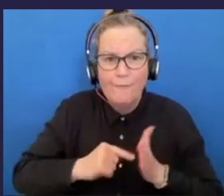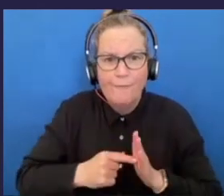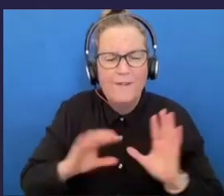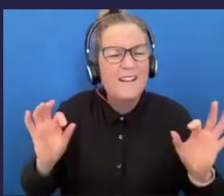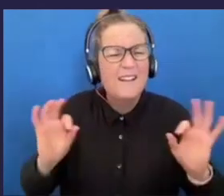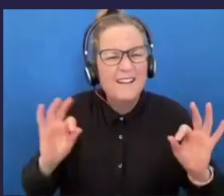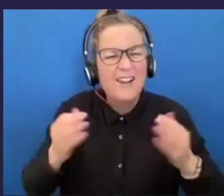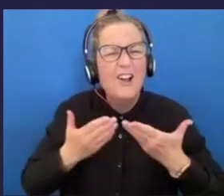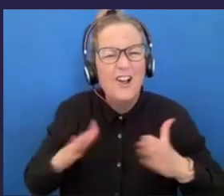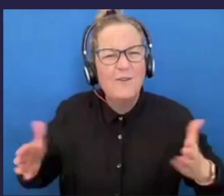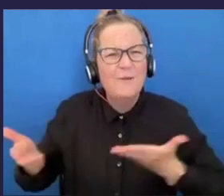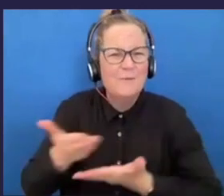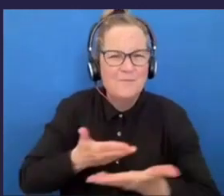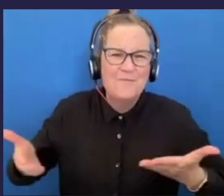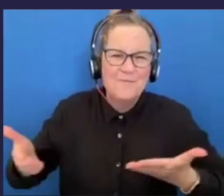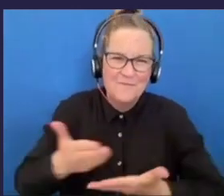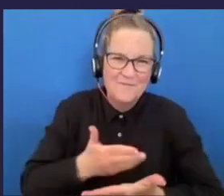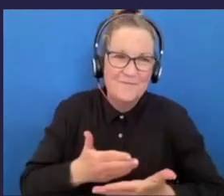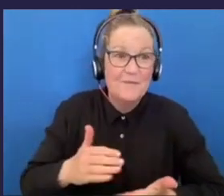effective.